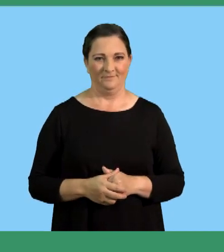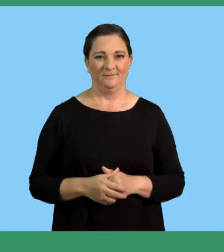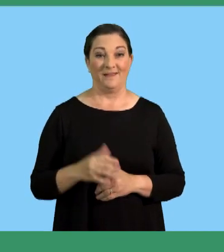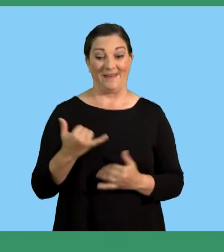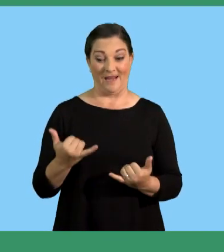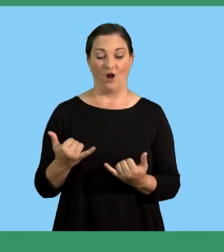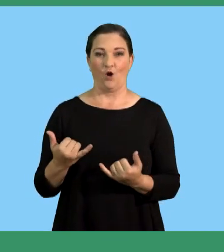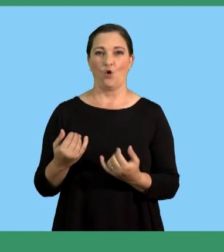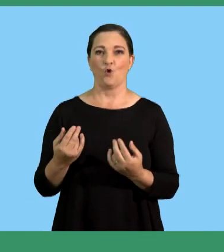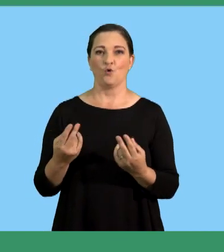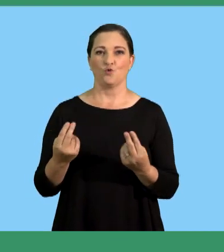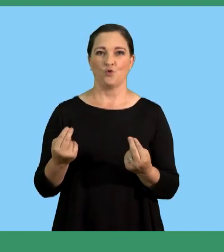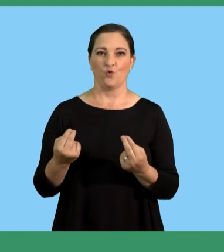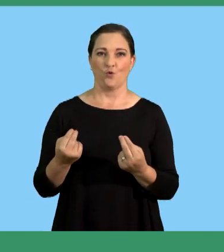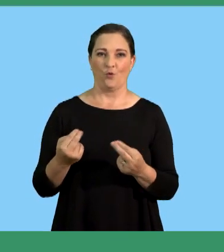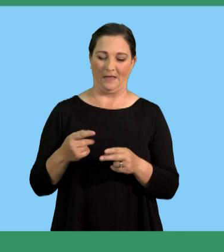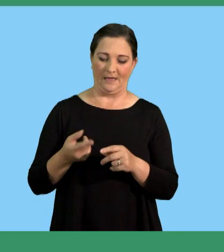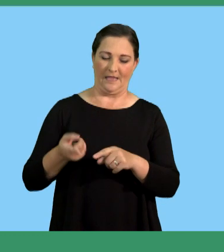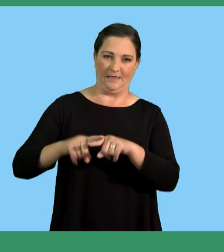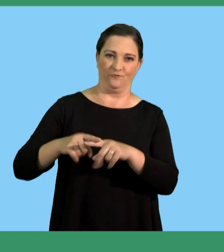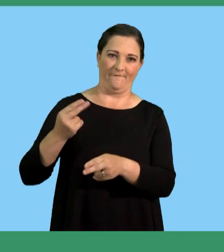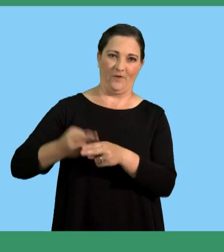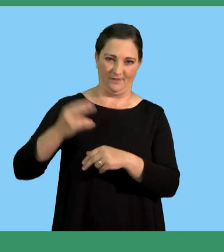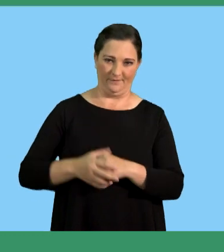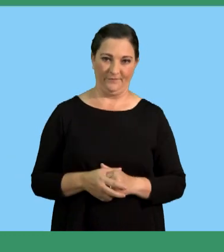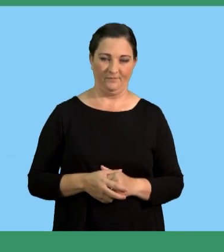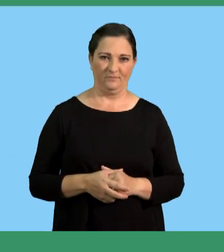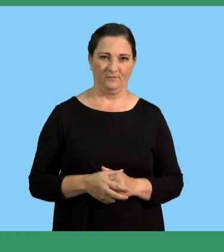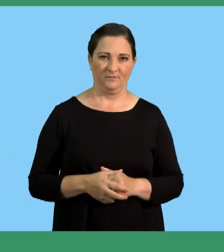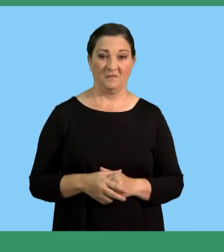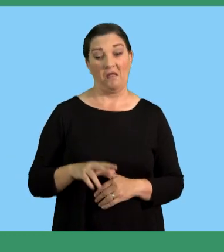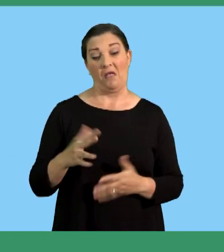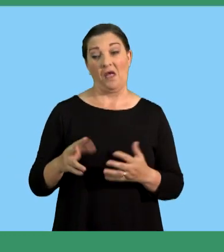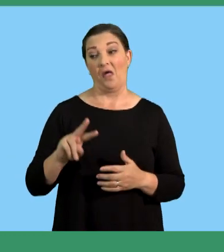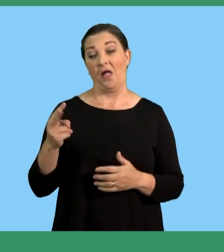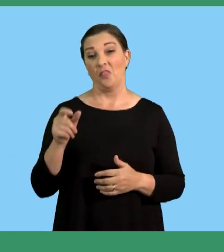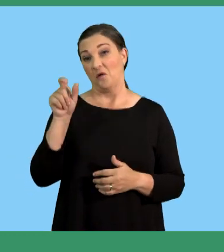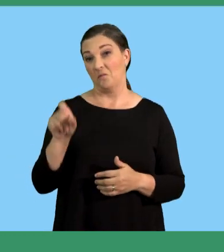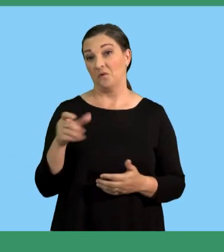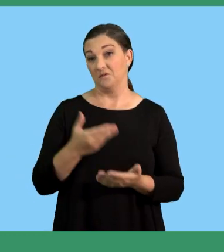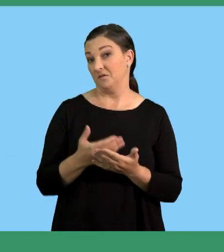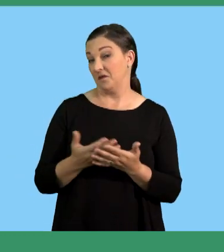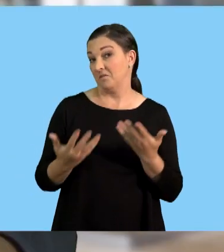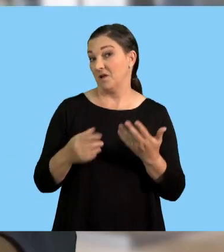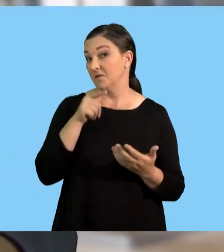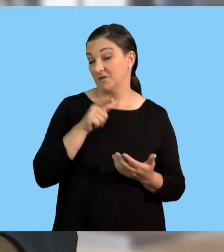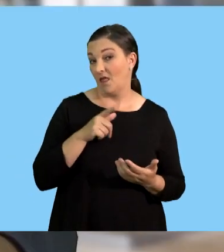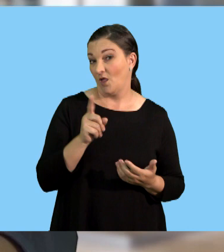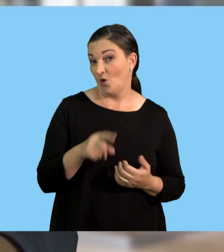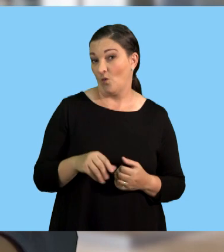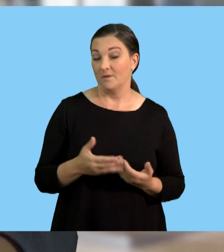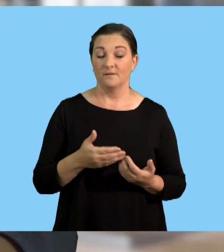6,300. So that becomes now your final answer. So another question can come and say now,